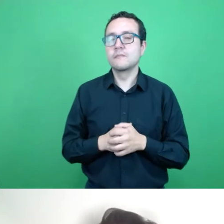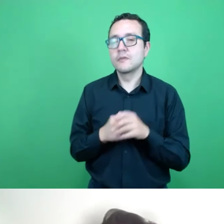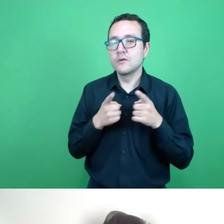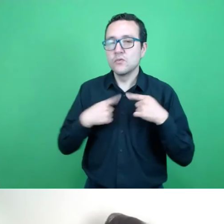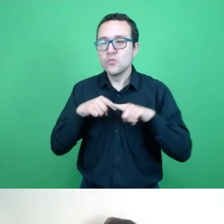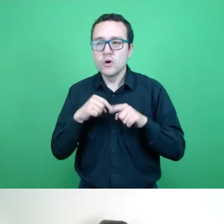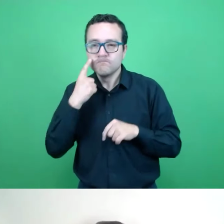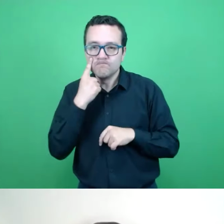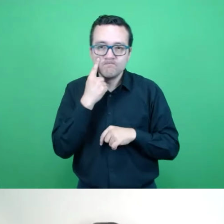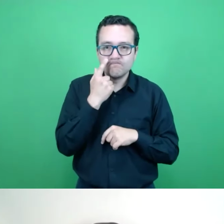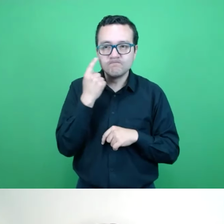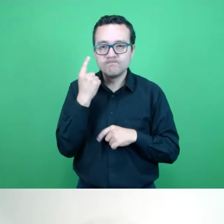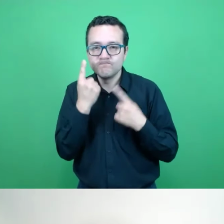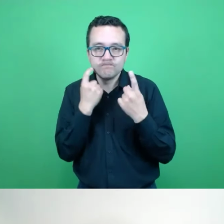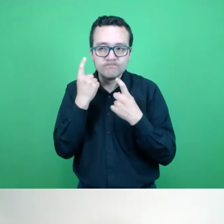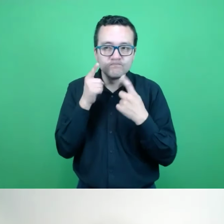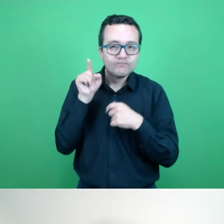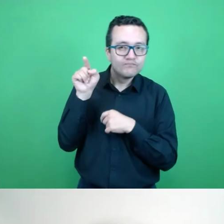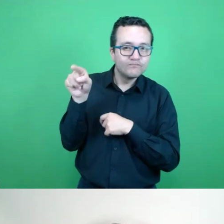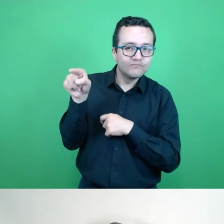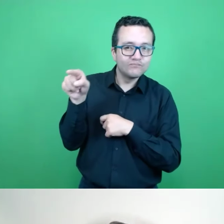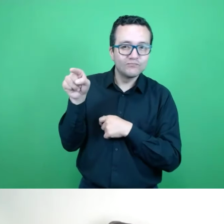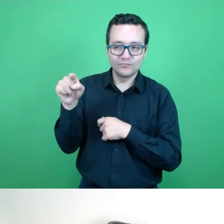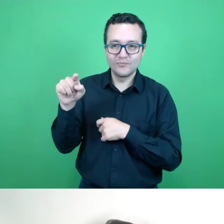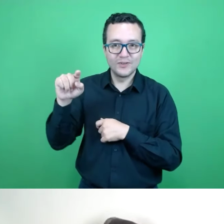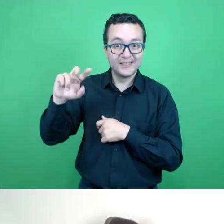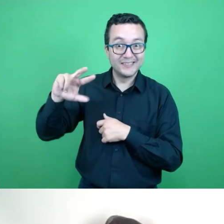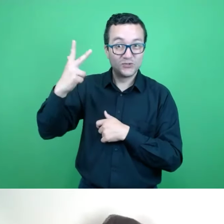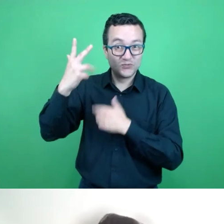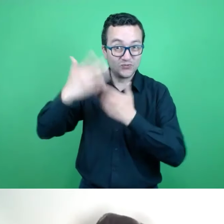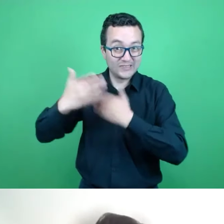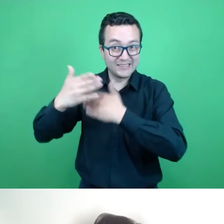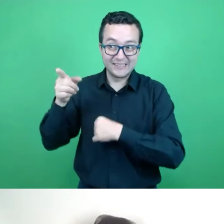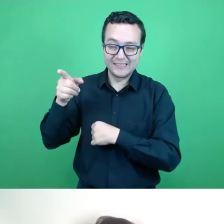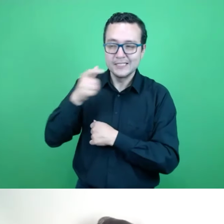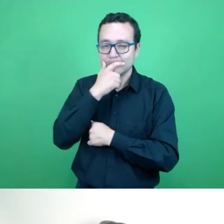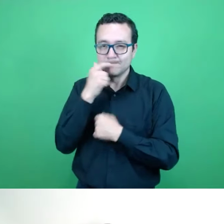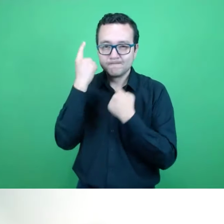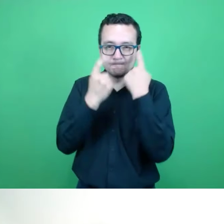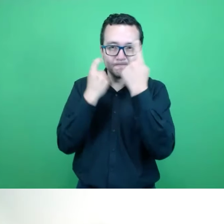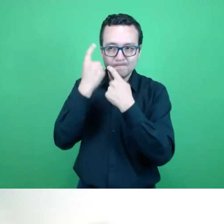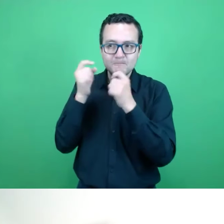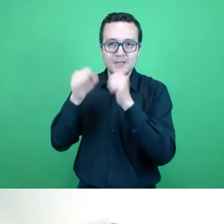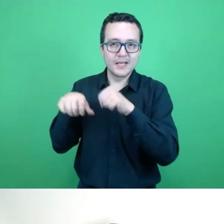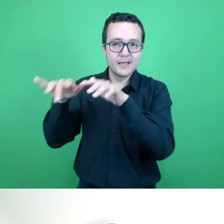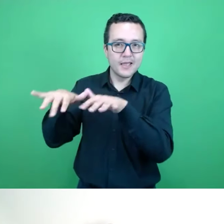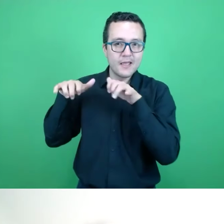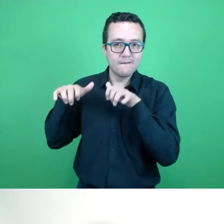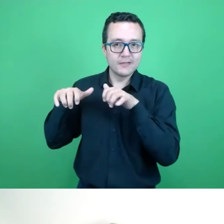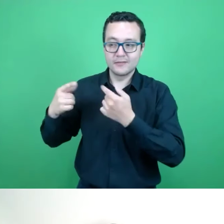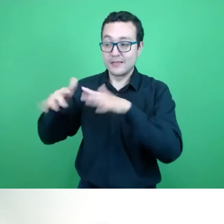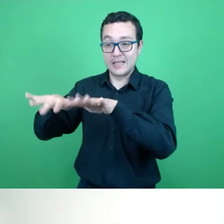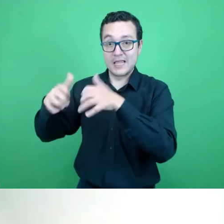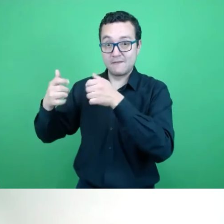2 days. So we'll have side events, we'll have fireside chats, which are much smaller in size and